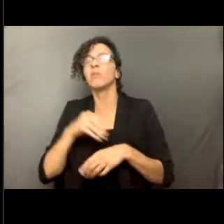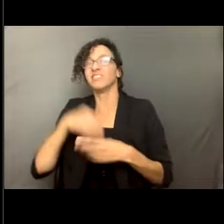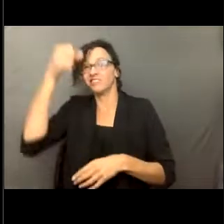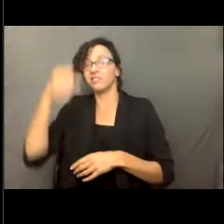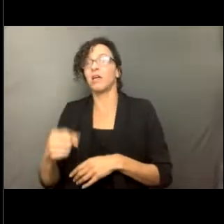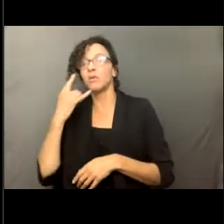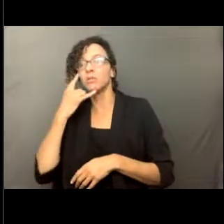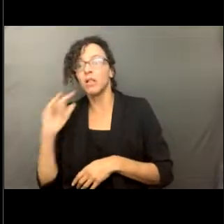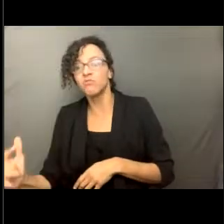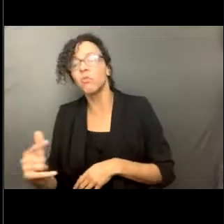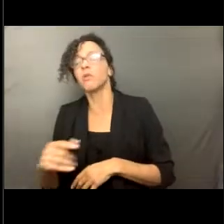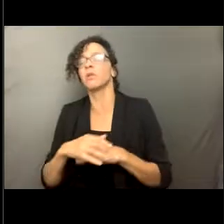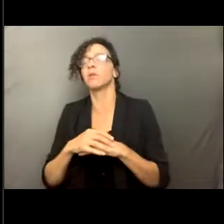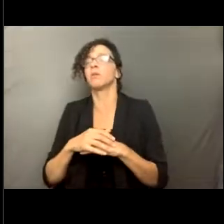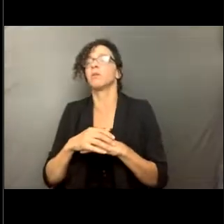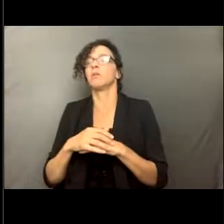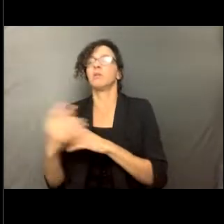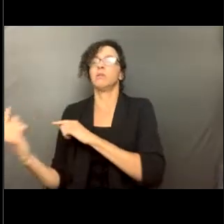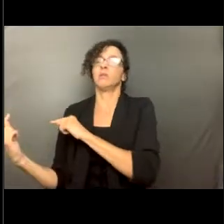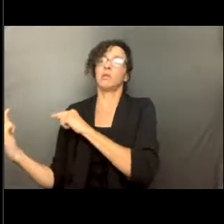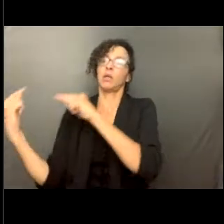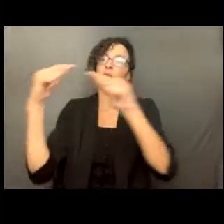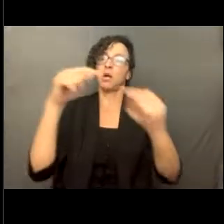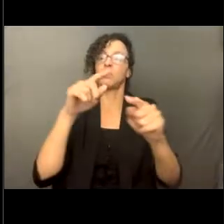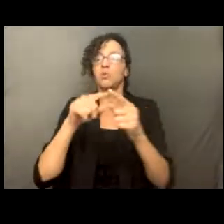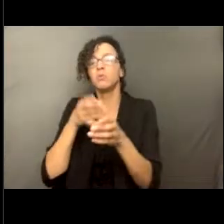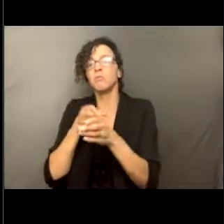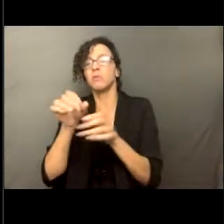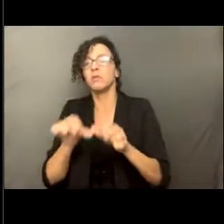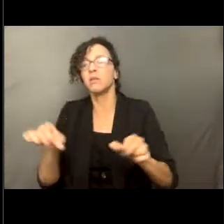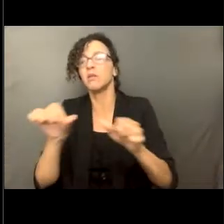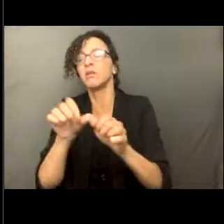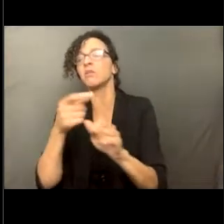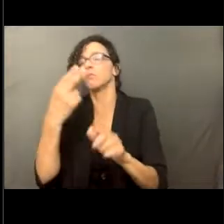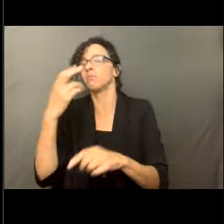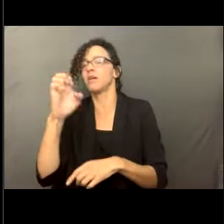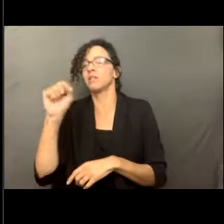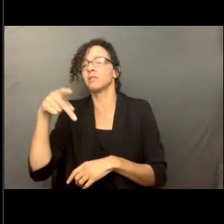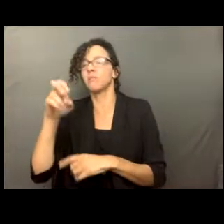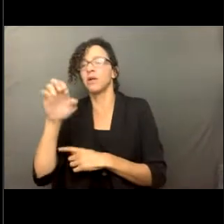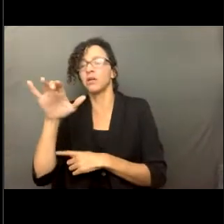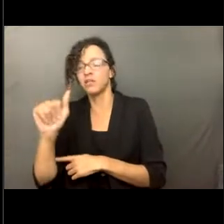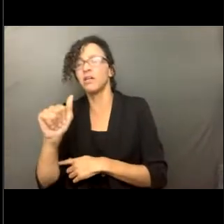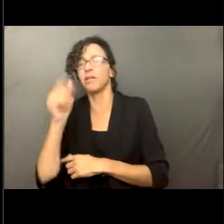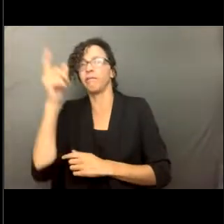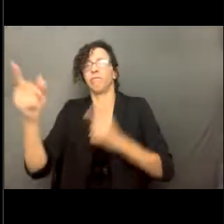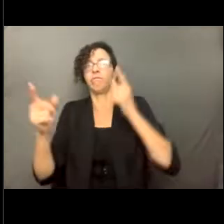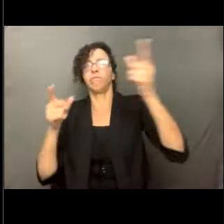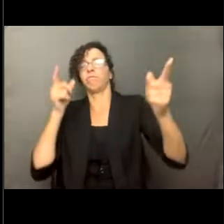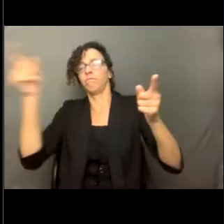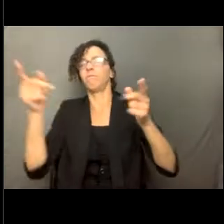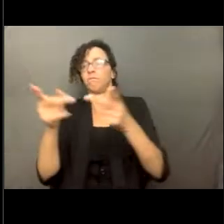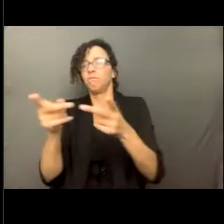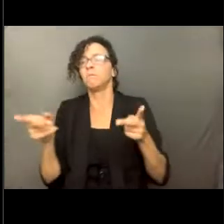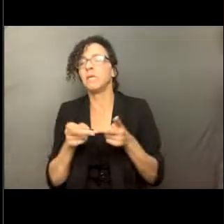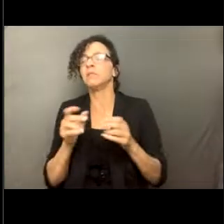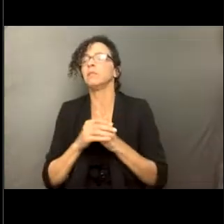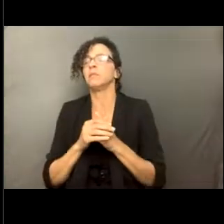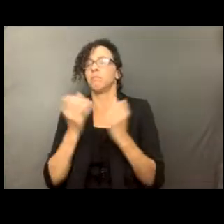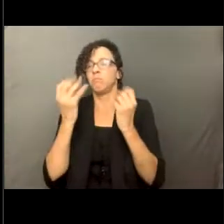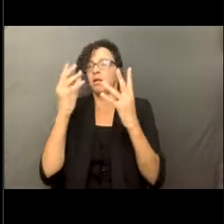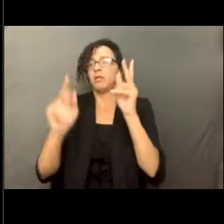miles, and I think no matter what we do, those folks are going to be in their trucks going to work just based on what